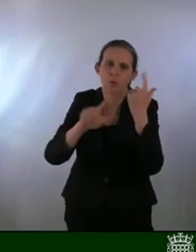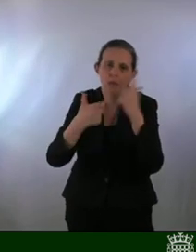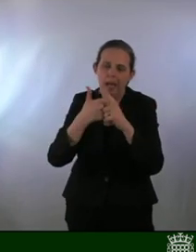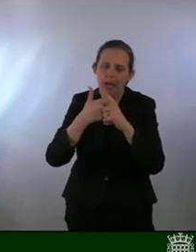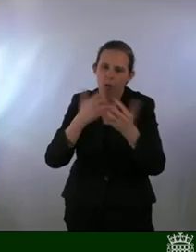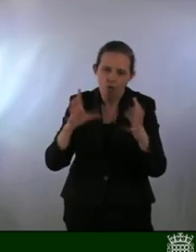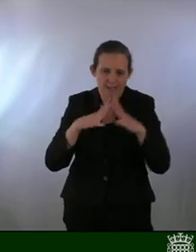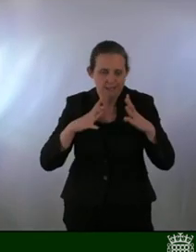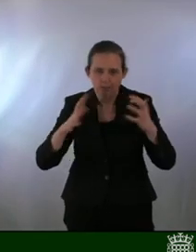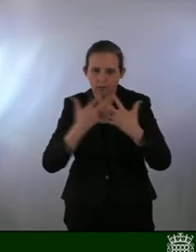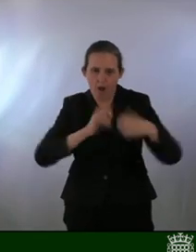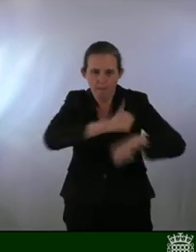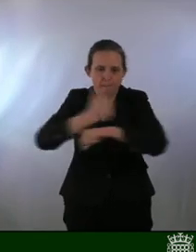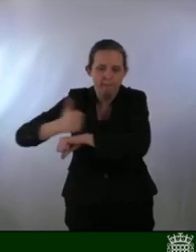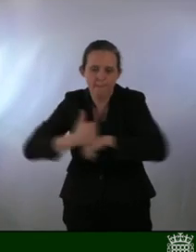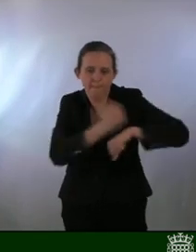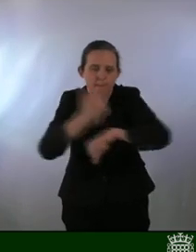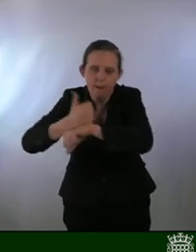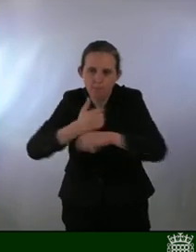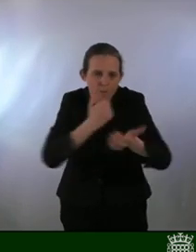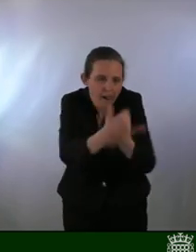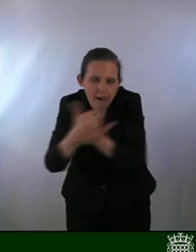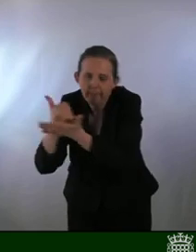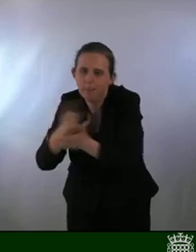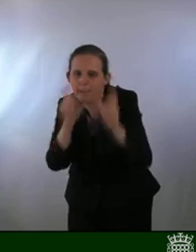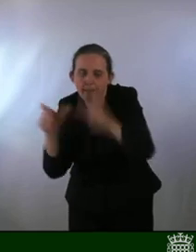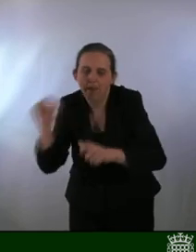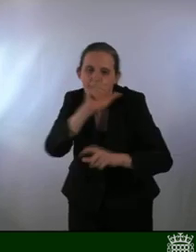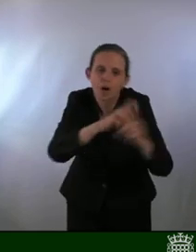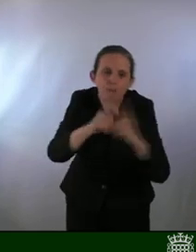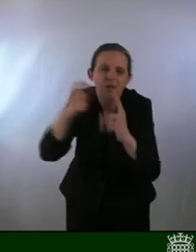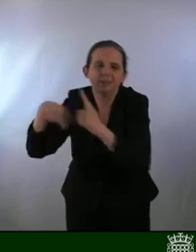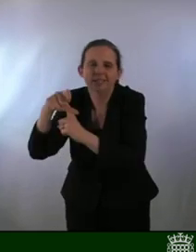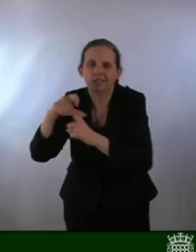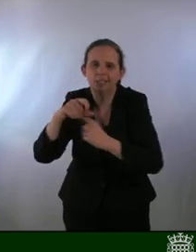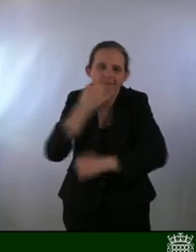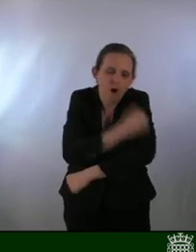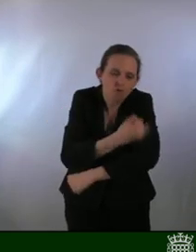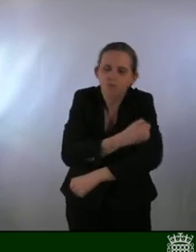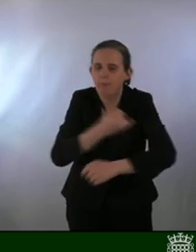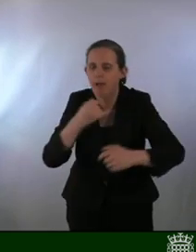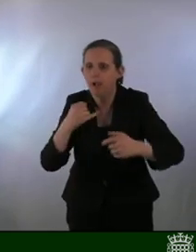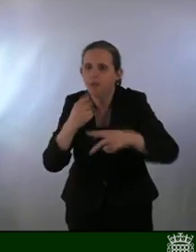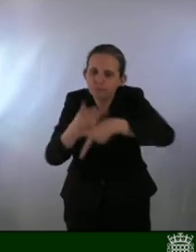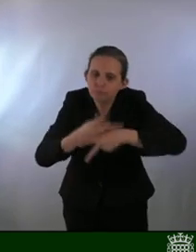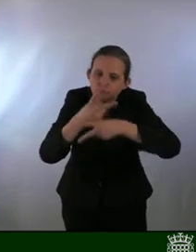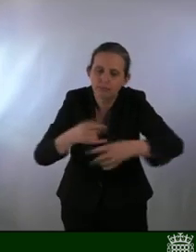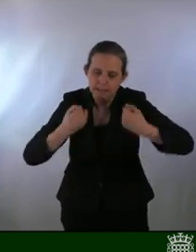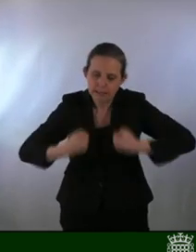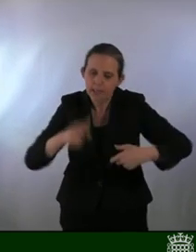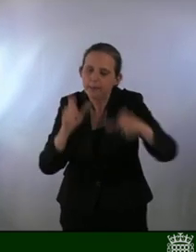may be a very serious situation in their communities, looking after vulnerable people and even nursing the sick? And will